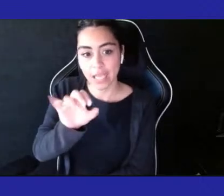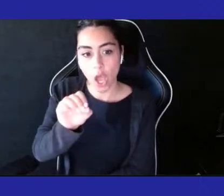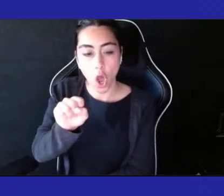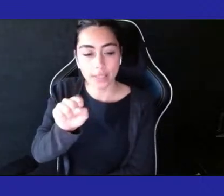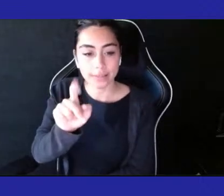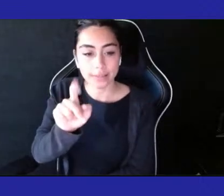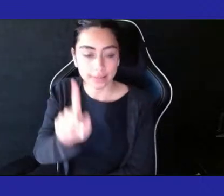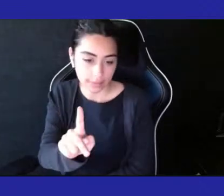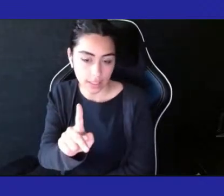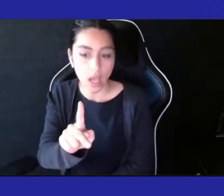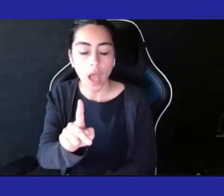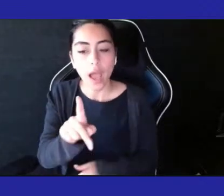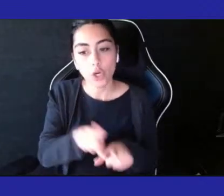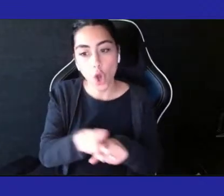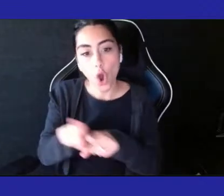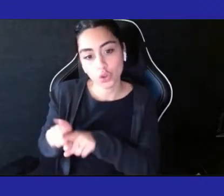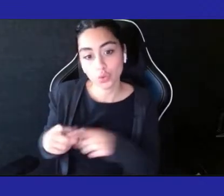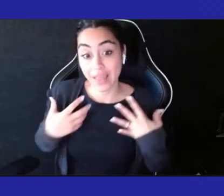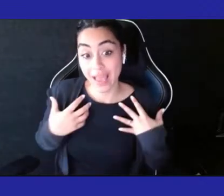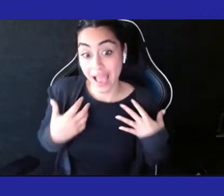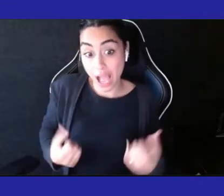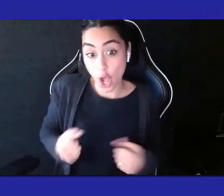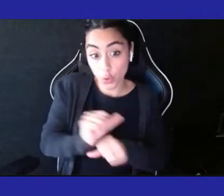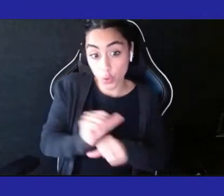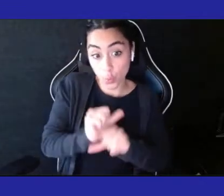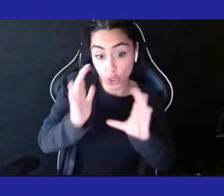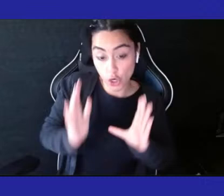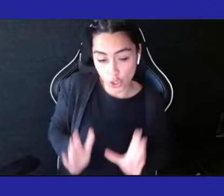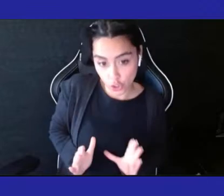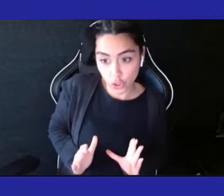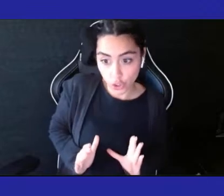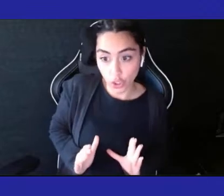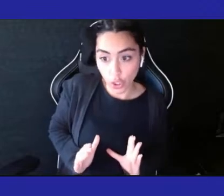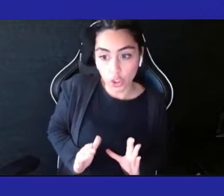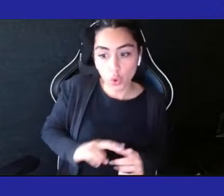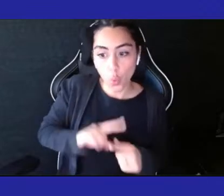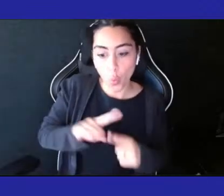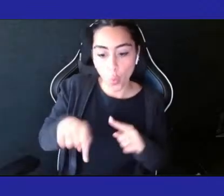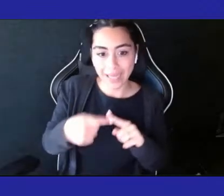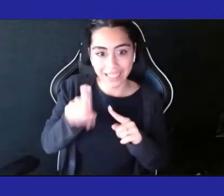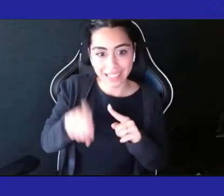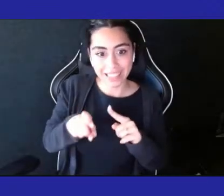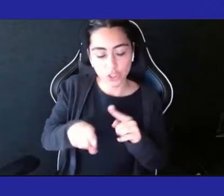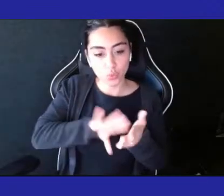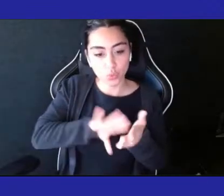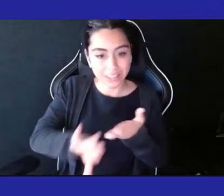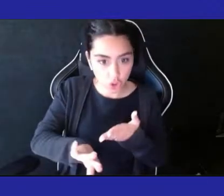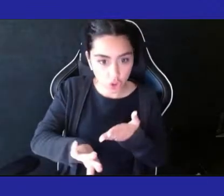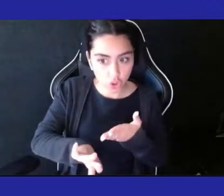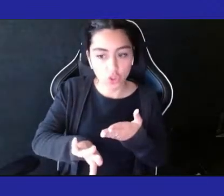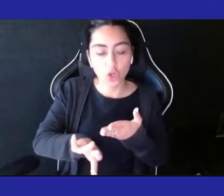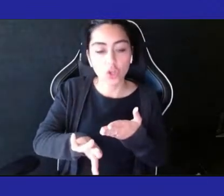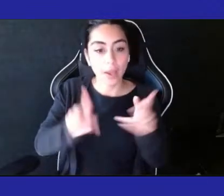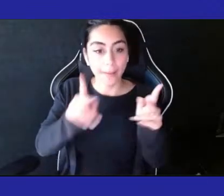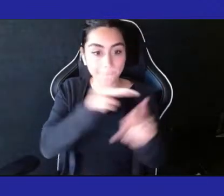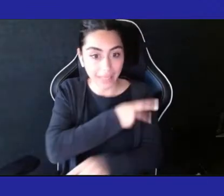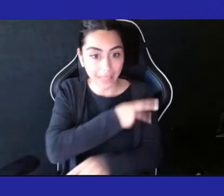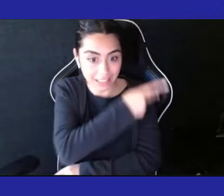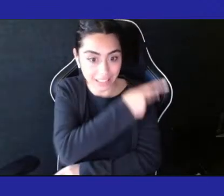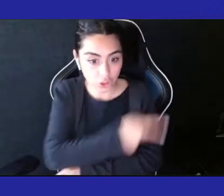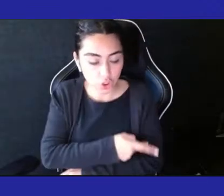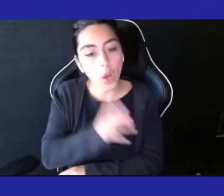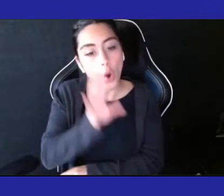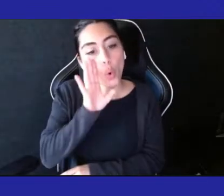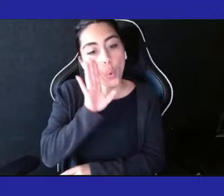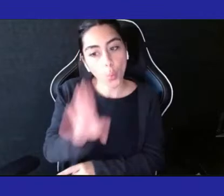health workers. That counts if upon discharge a community health worker meets with you and chats with you as they walk you to the door. That